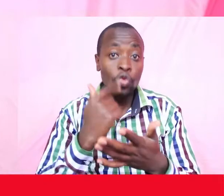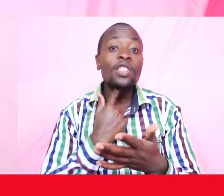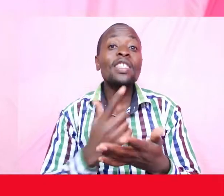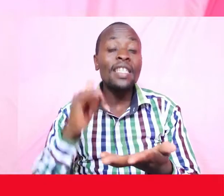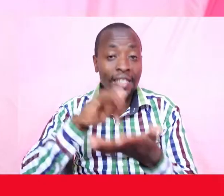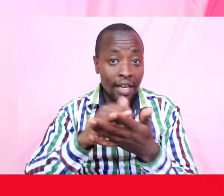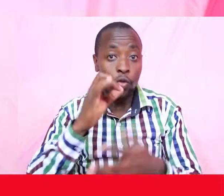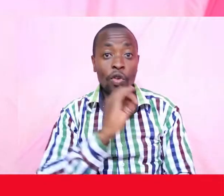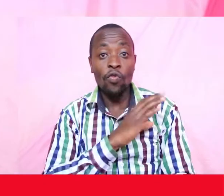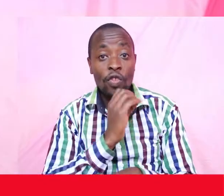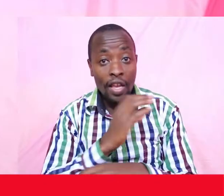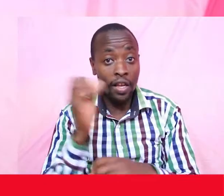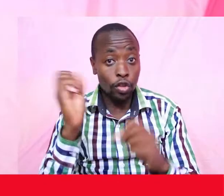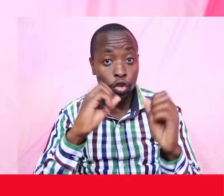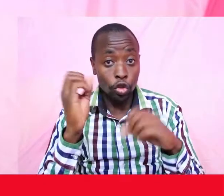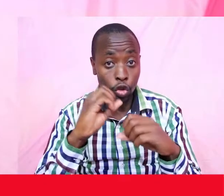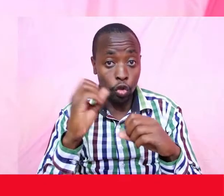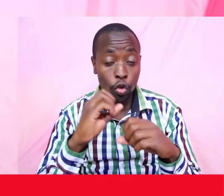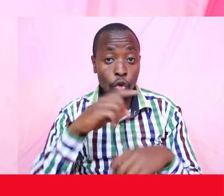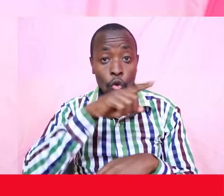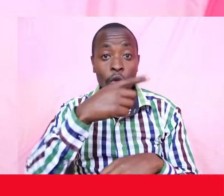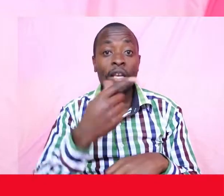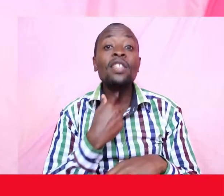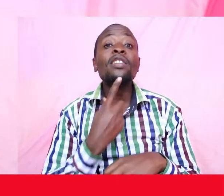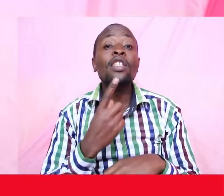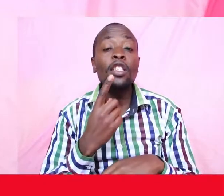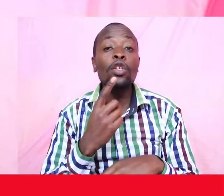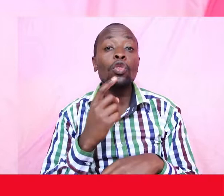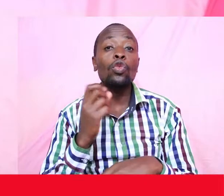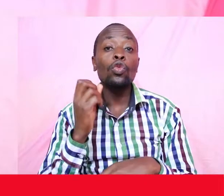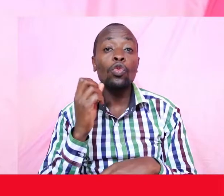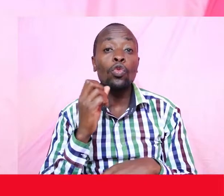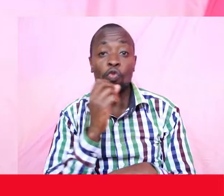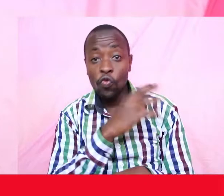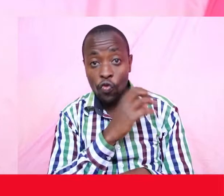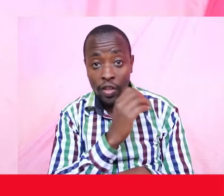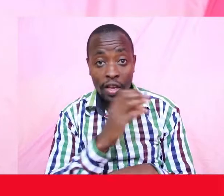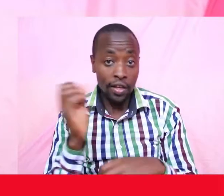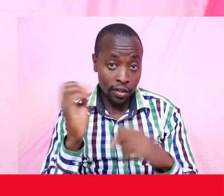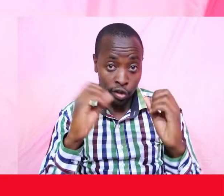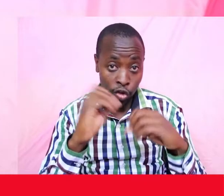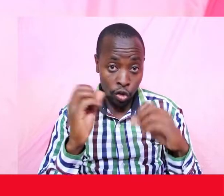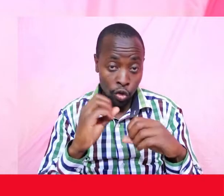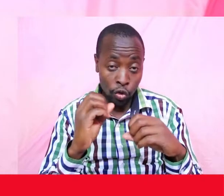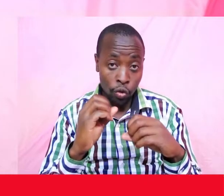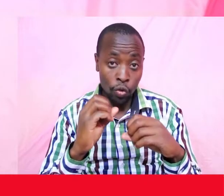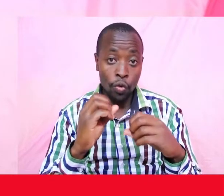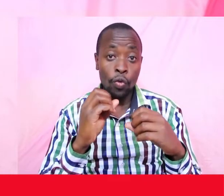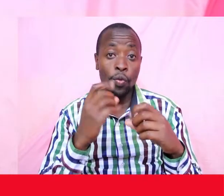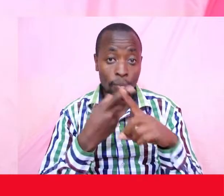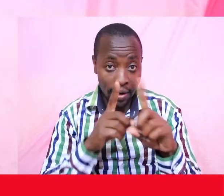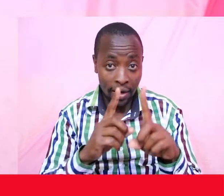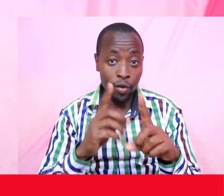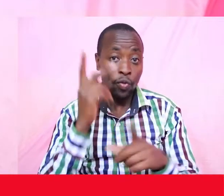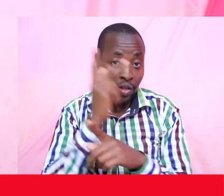do not fear, fear not. We are told not to be scared or frightened of anything. But we keep